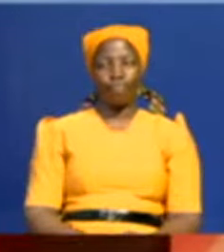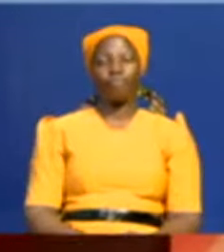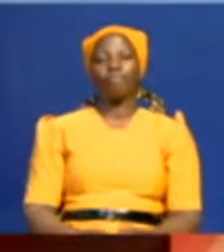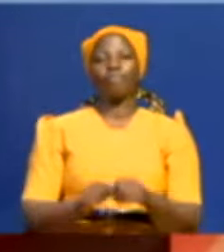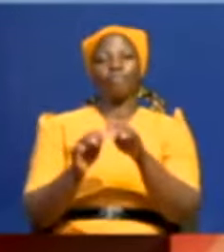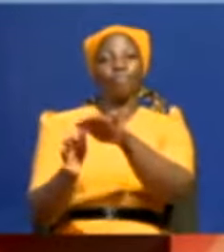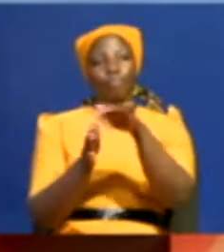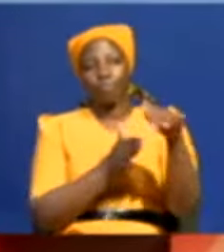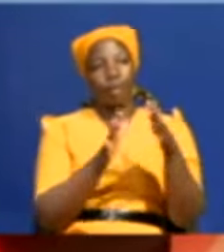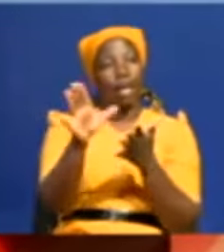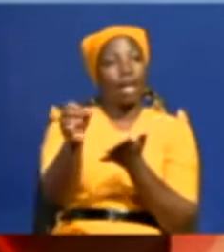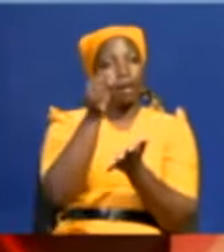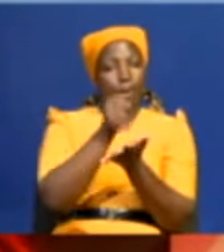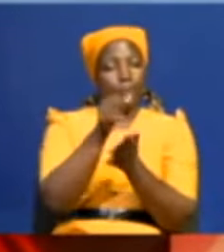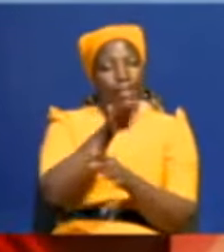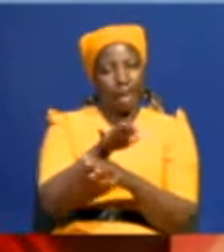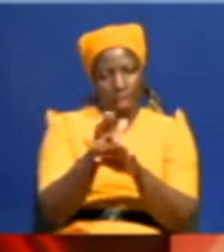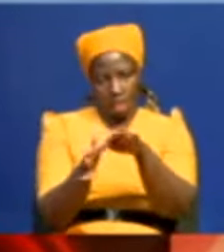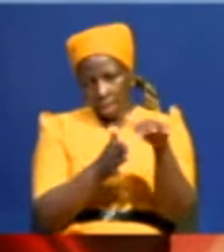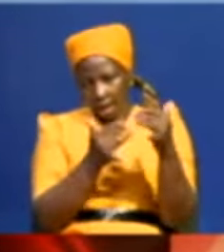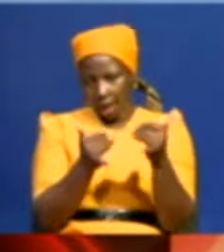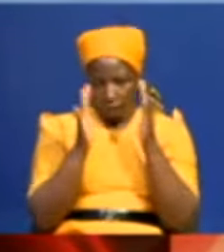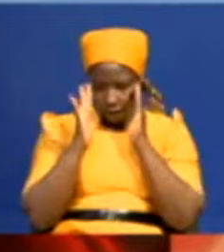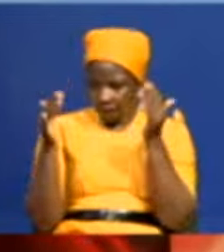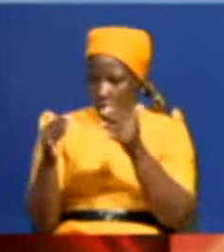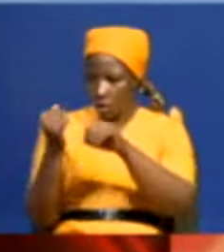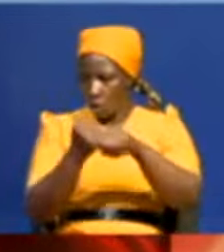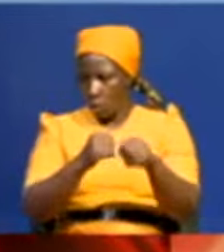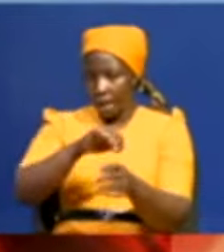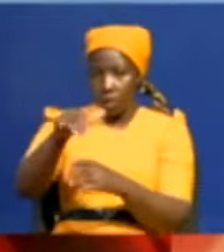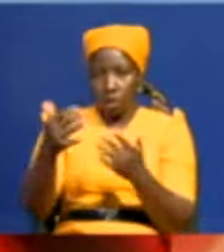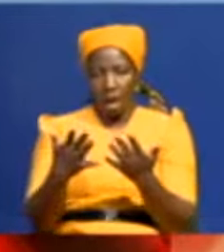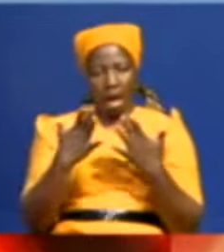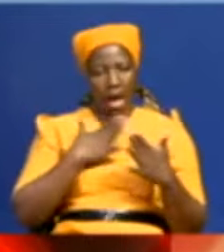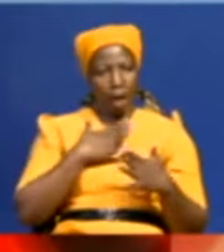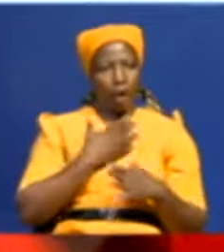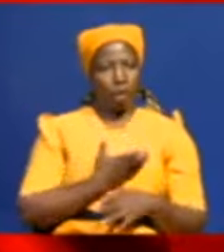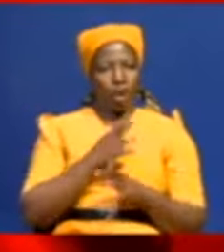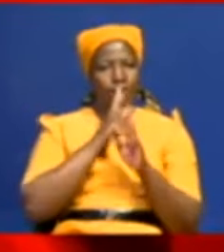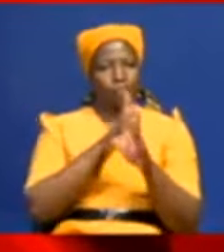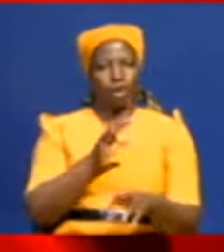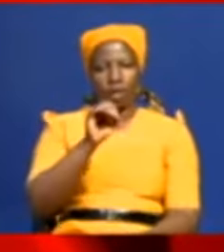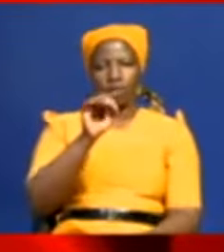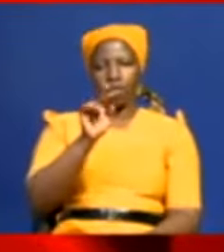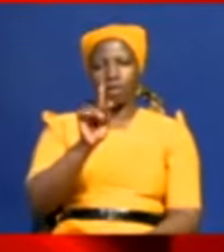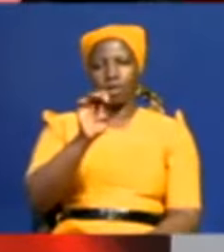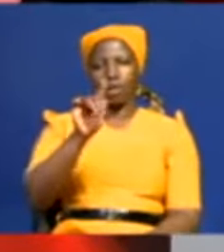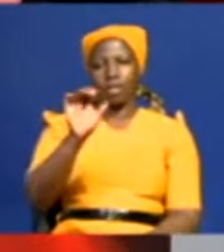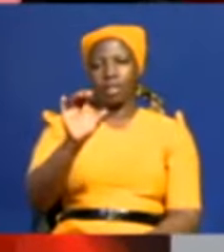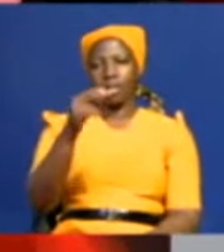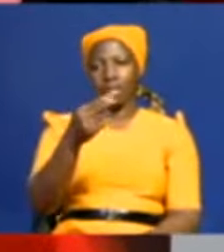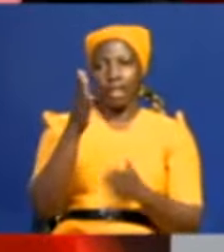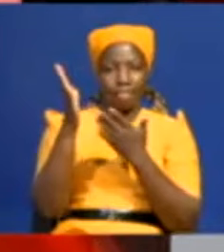And away from that employment beat, we now want to turn the crack to Homa Bay County, where our very own Wycliffe Okech is there for us, following up